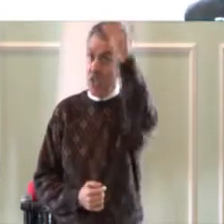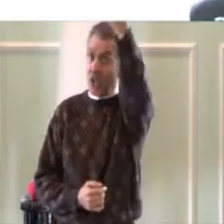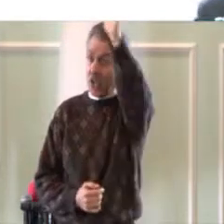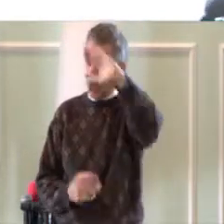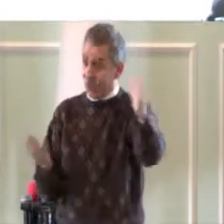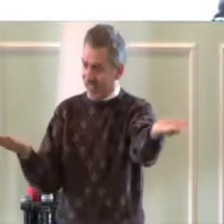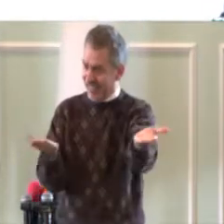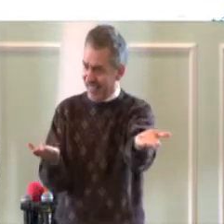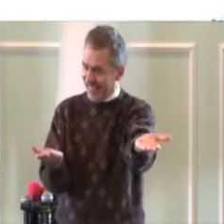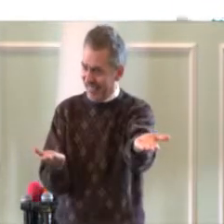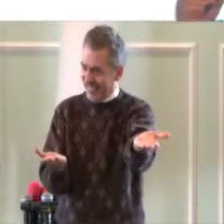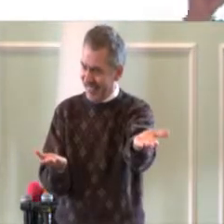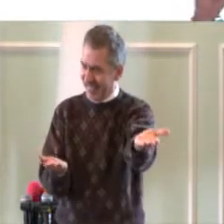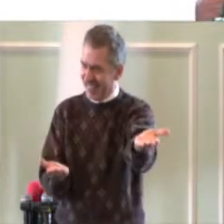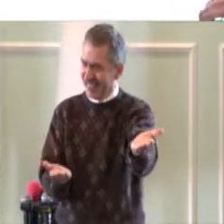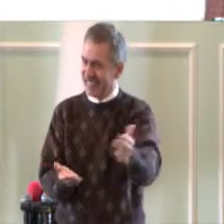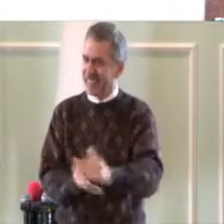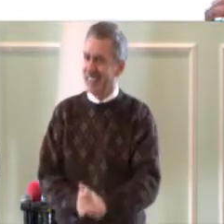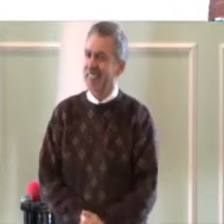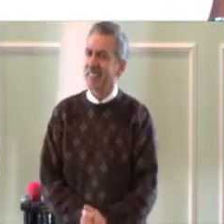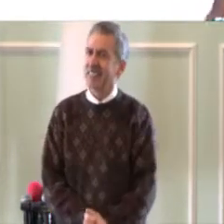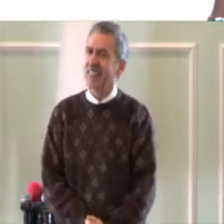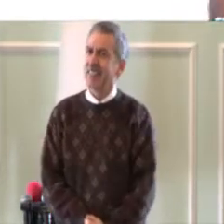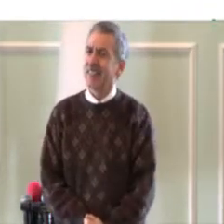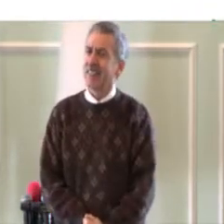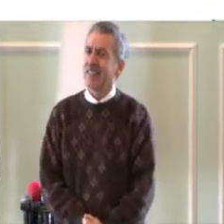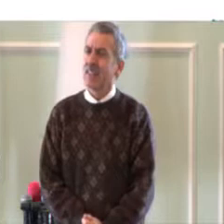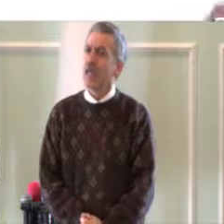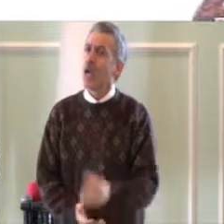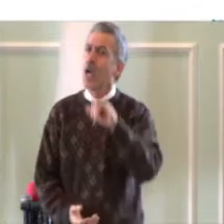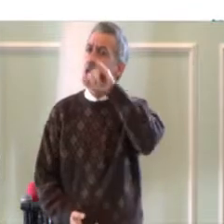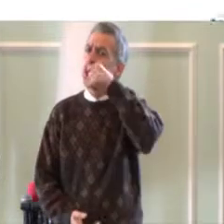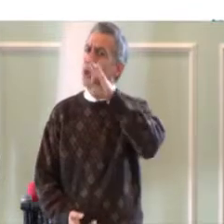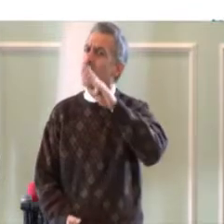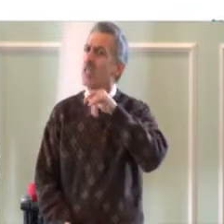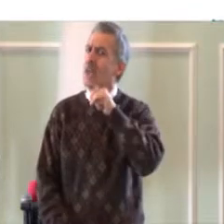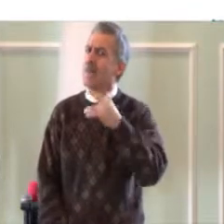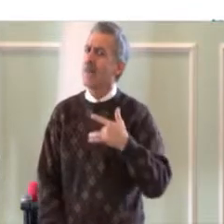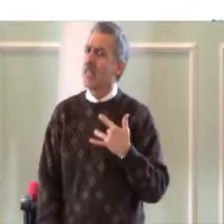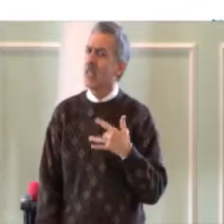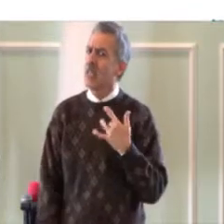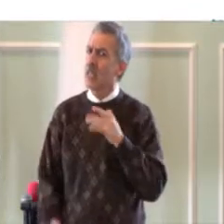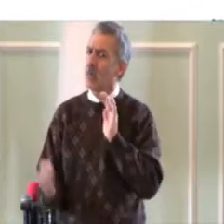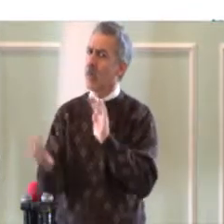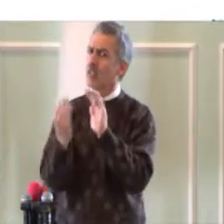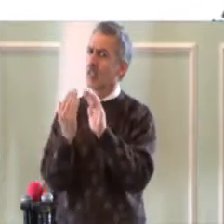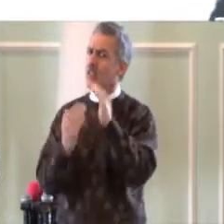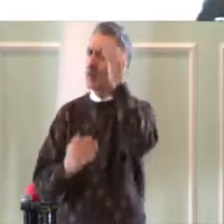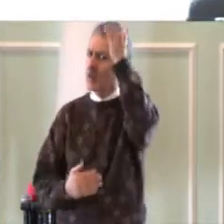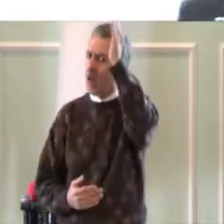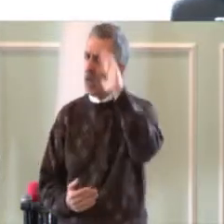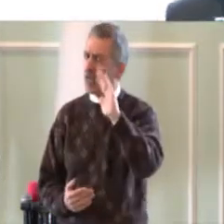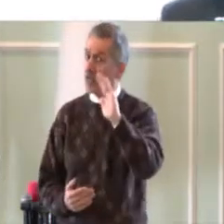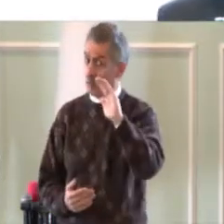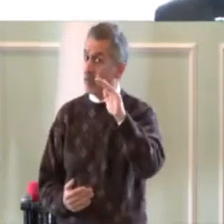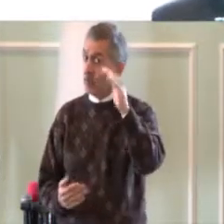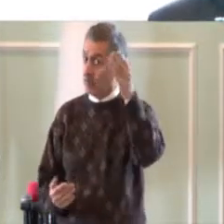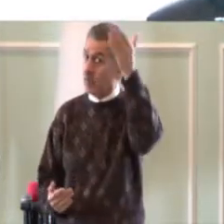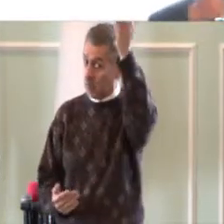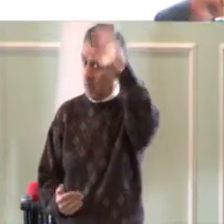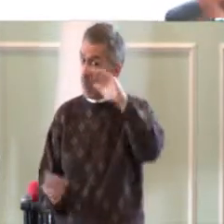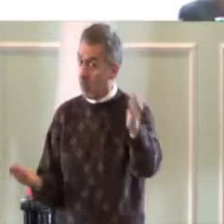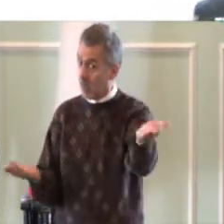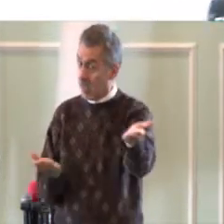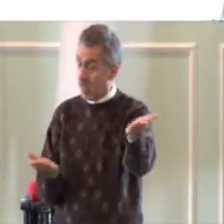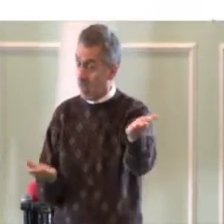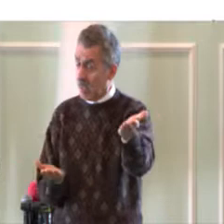there, but Job did not feel or sense the presence of God, but yet God was there, because